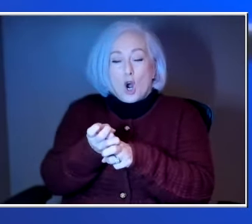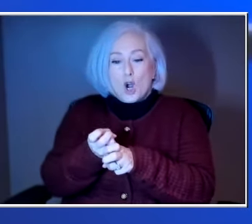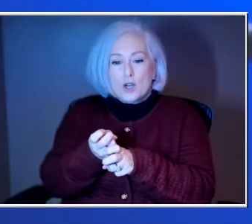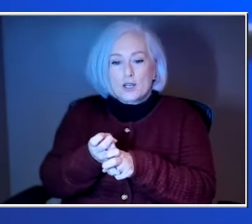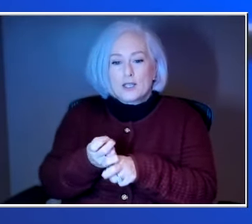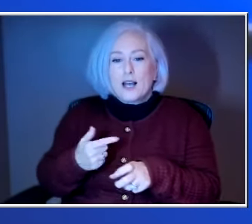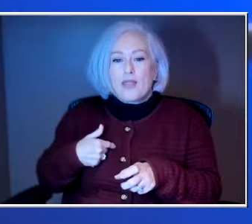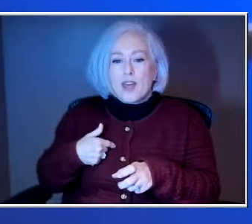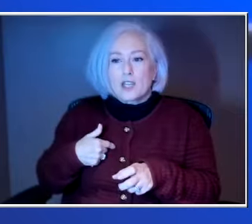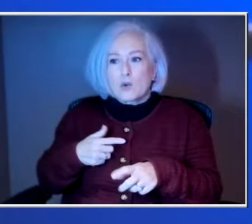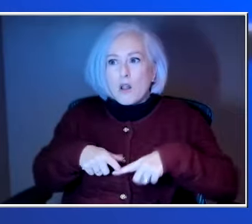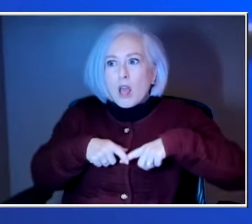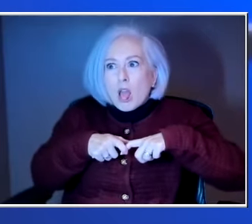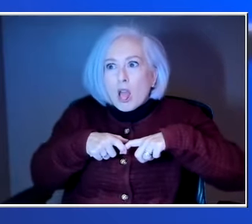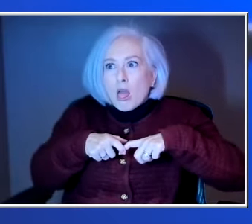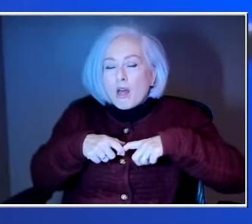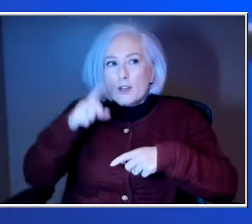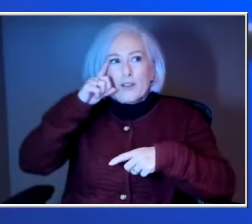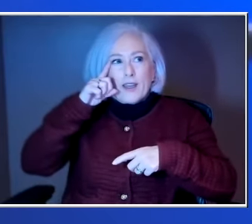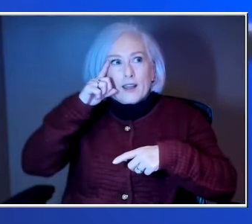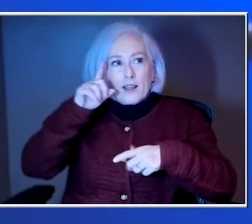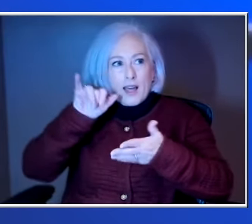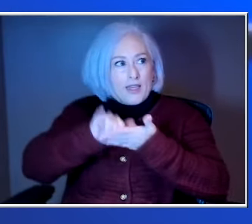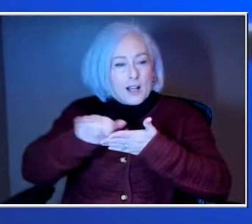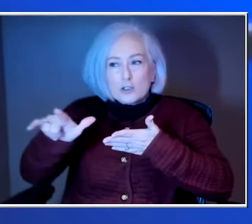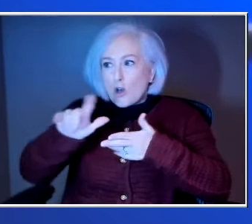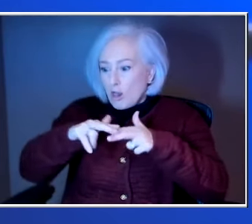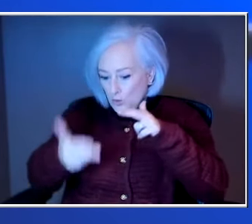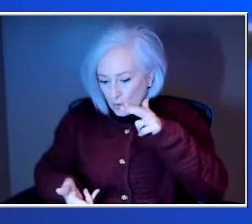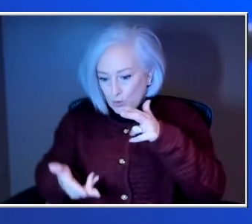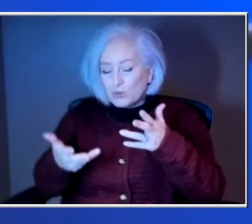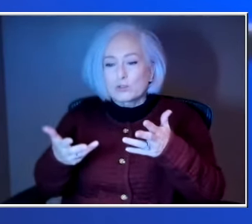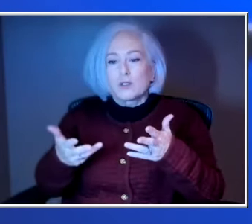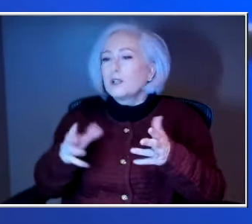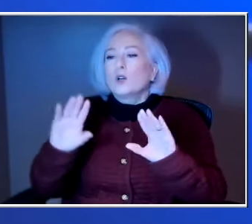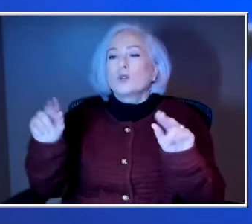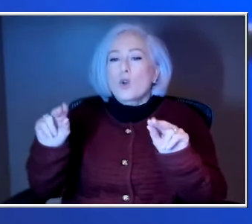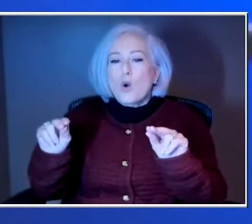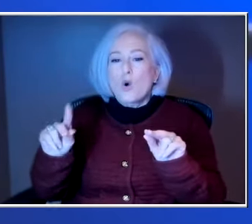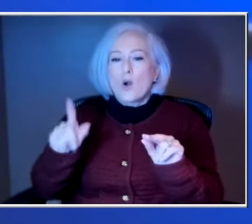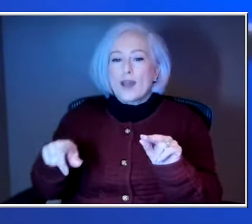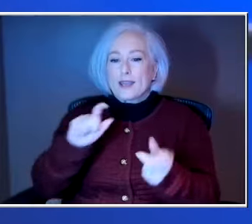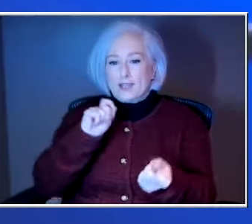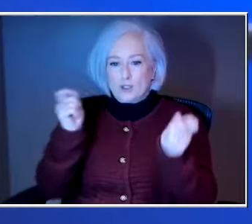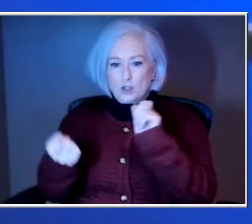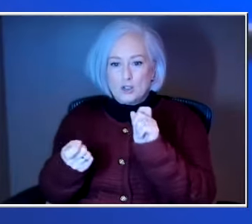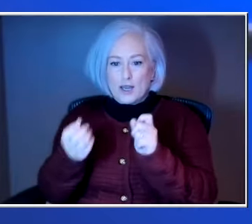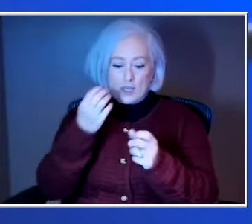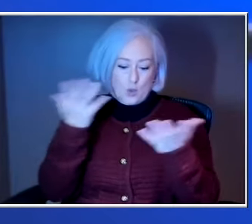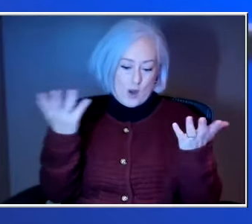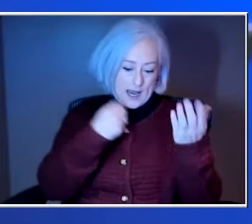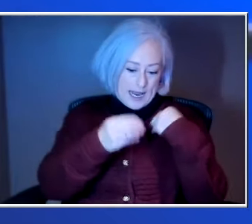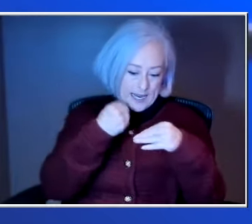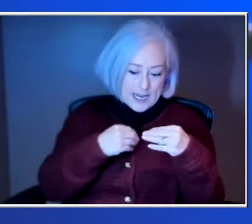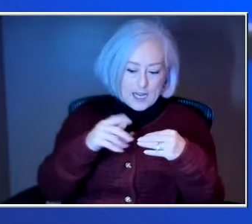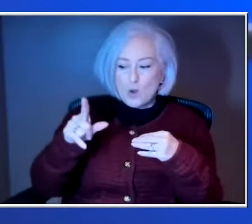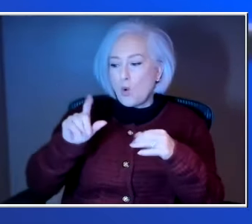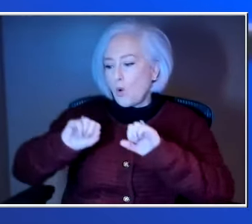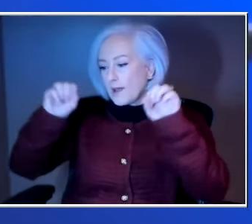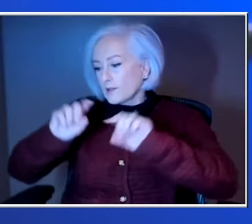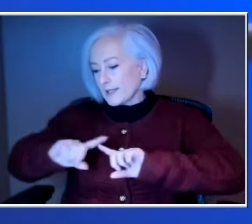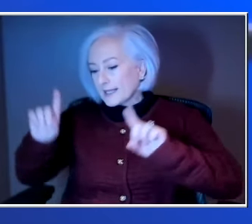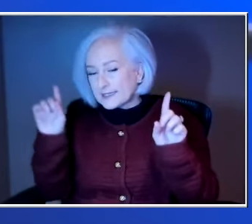this all I'm going to have? And then you think, no, I can change something in my diet or I can do something different. And get yourself going again. But your body